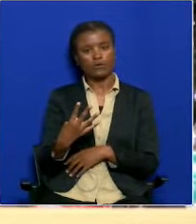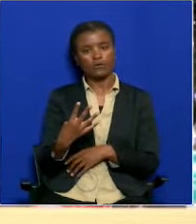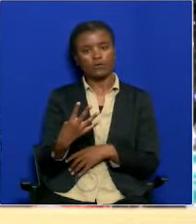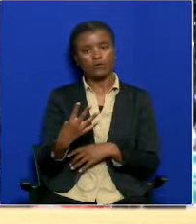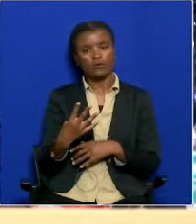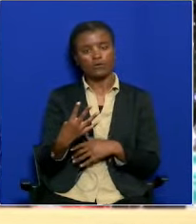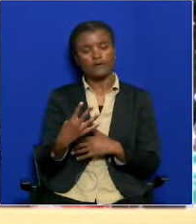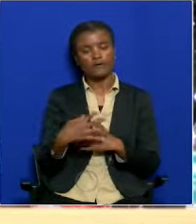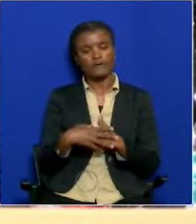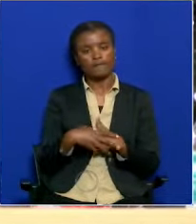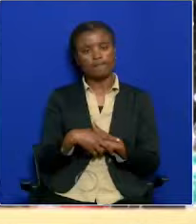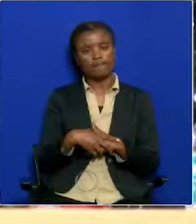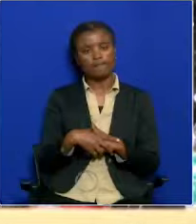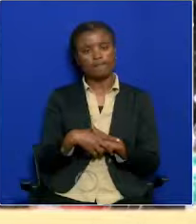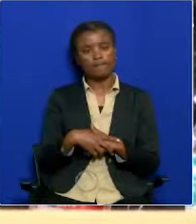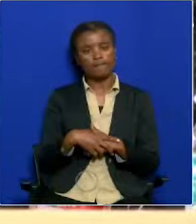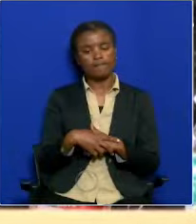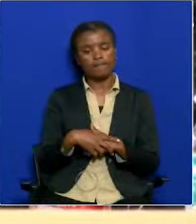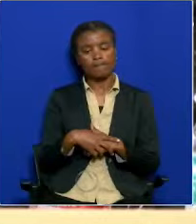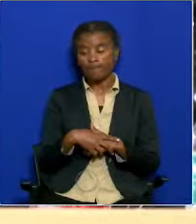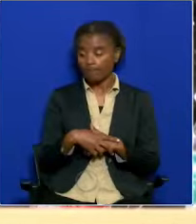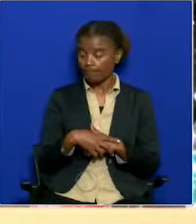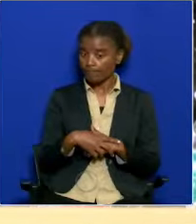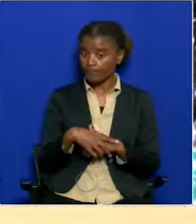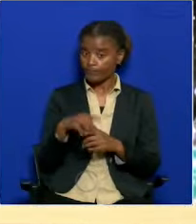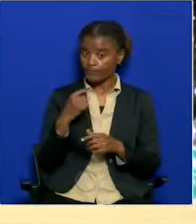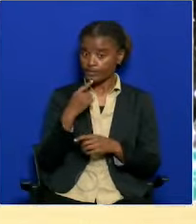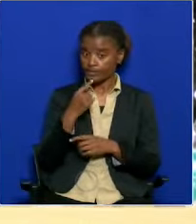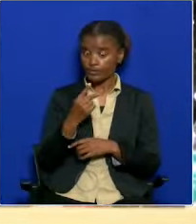Are you saying 24 November?